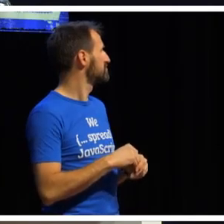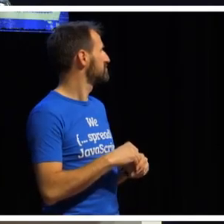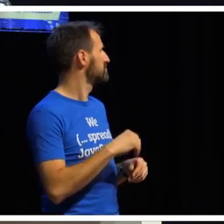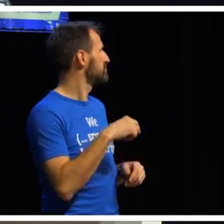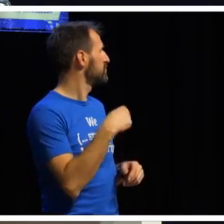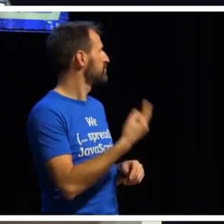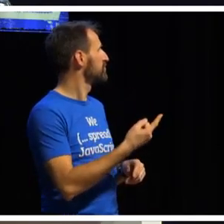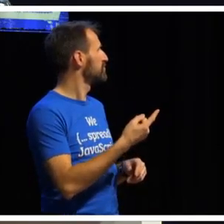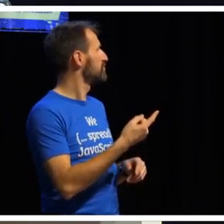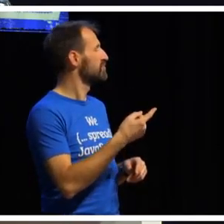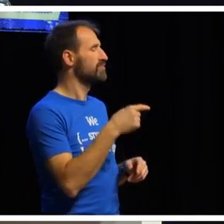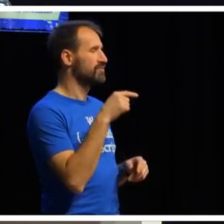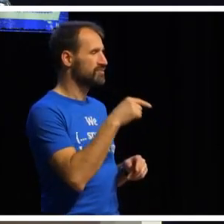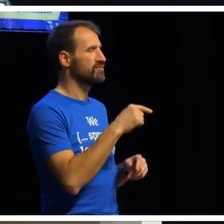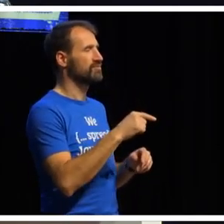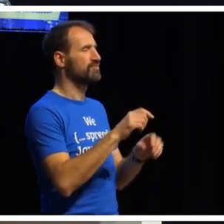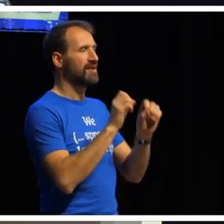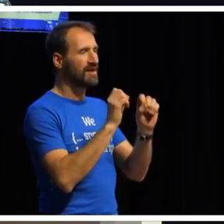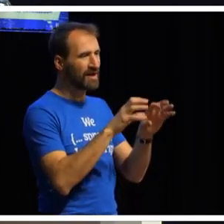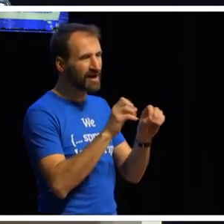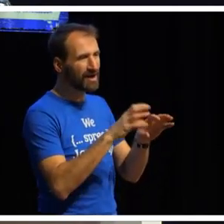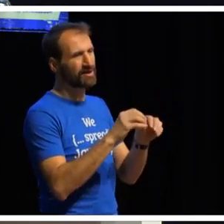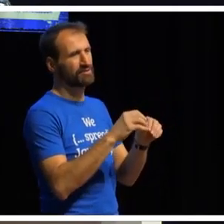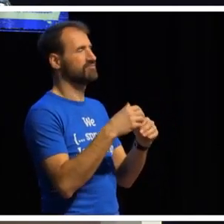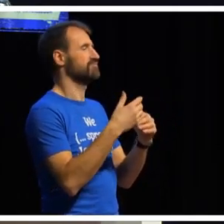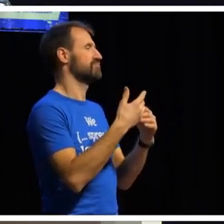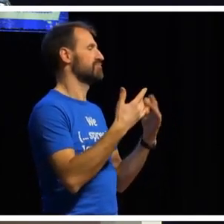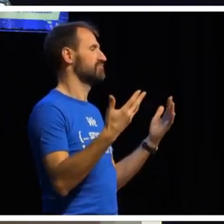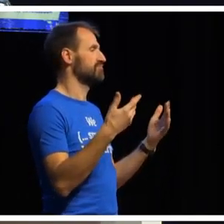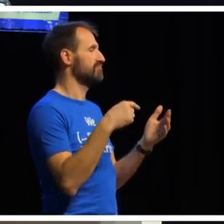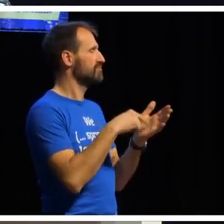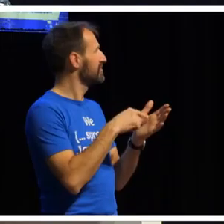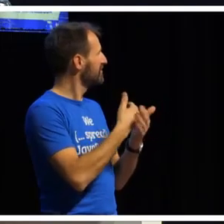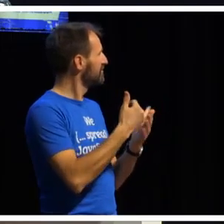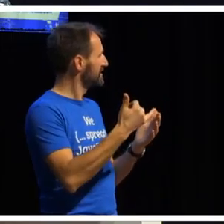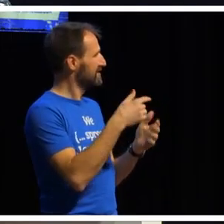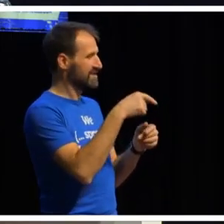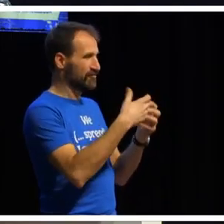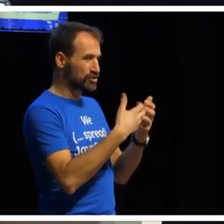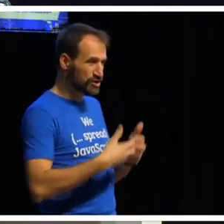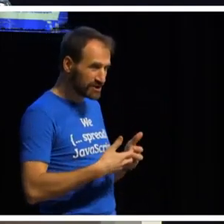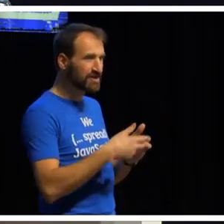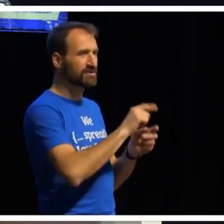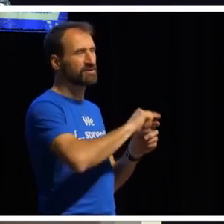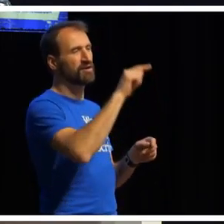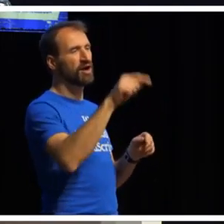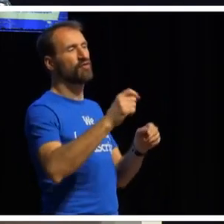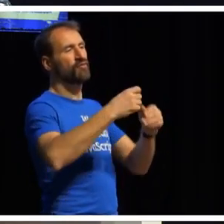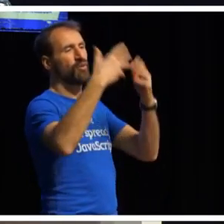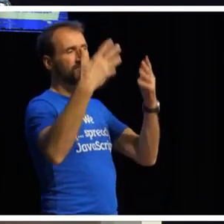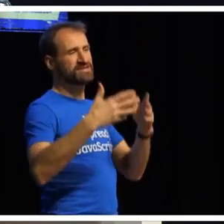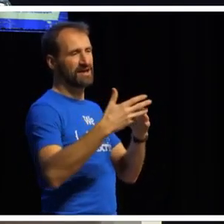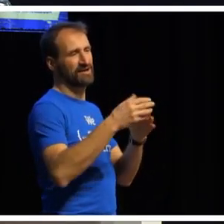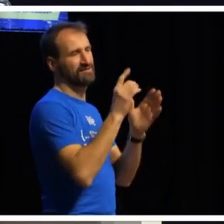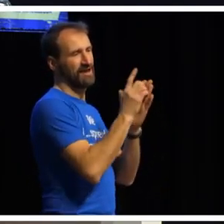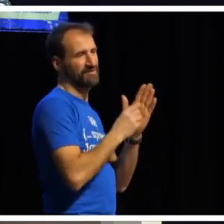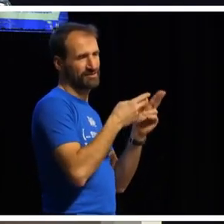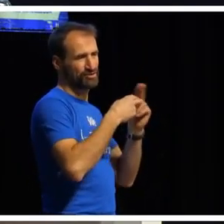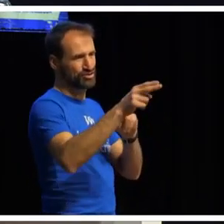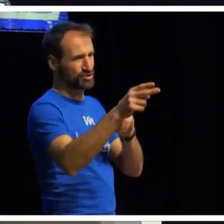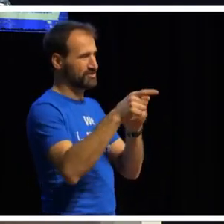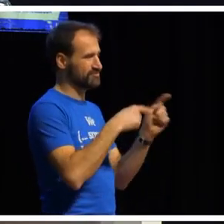And they will display a notification which lets you then tap that and go to the website. So we can just do that. So